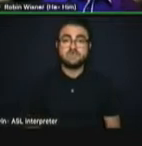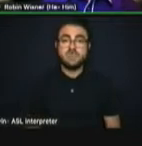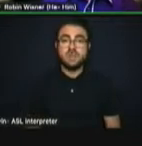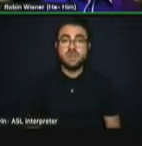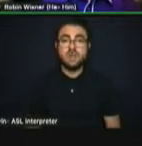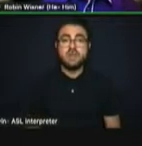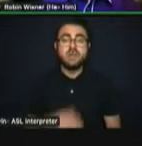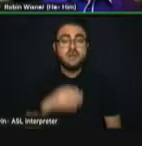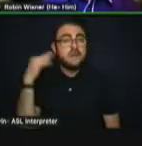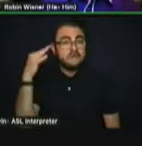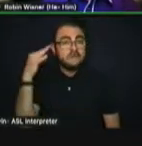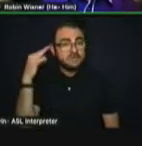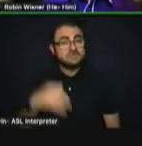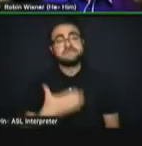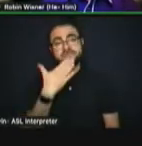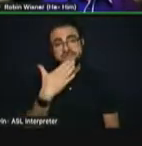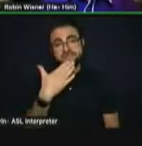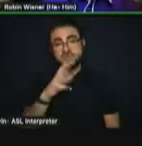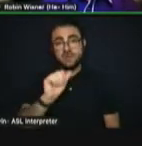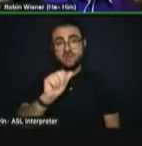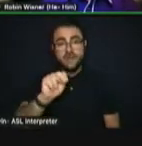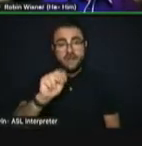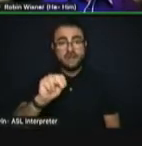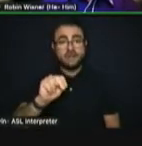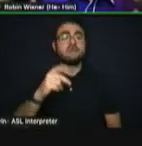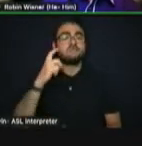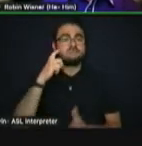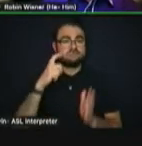for taking note of